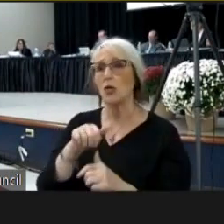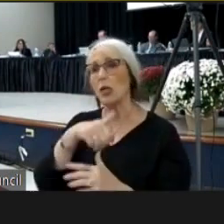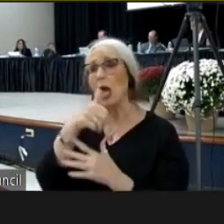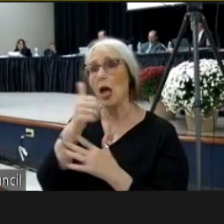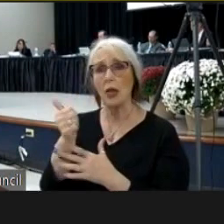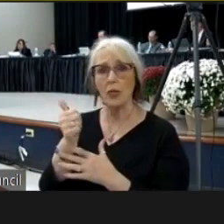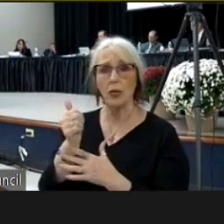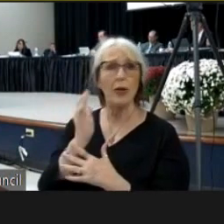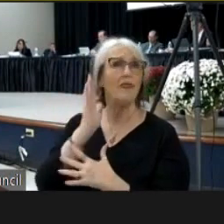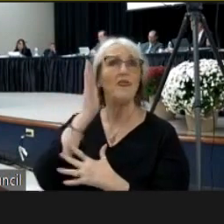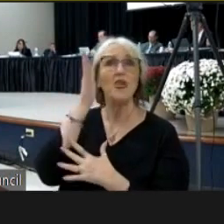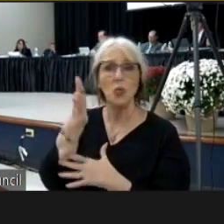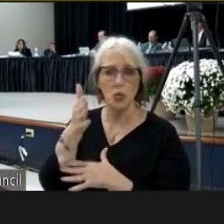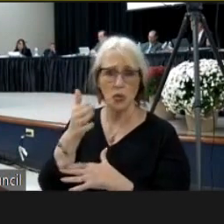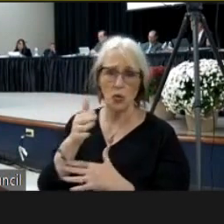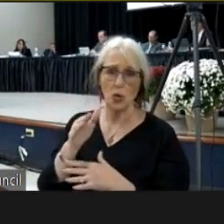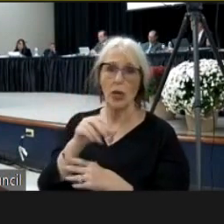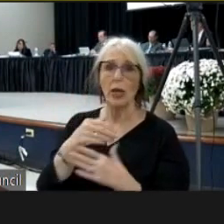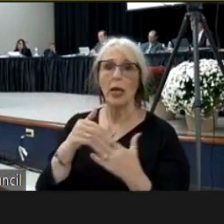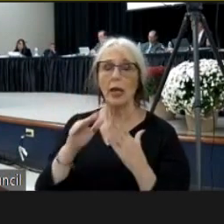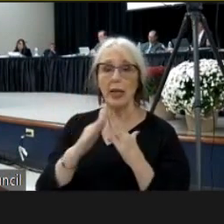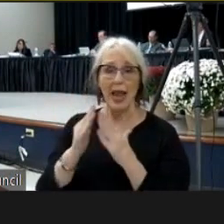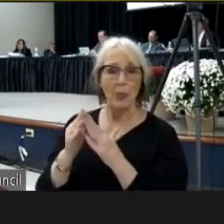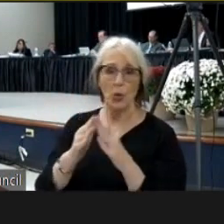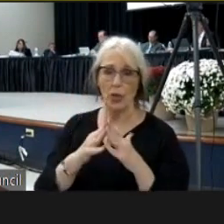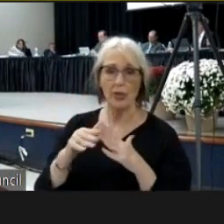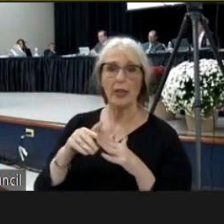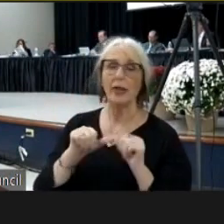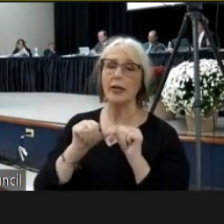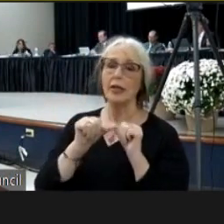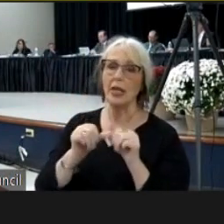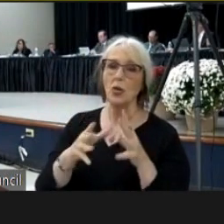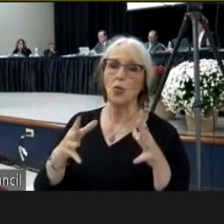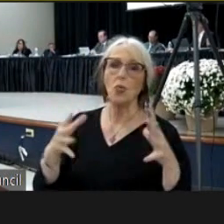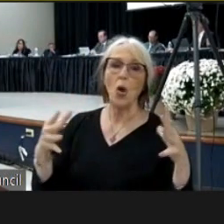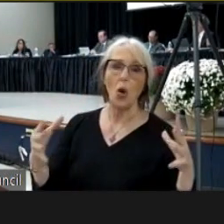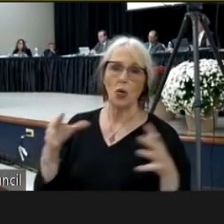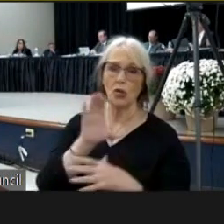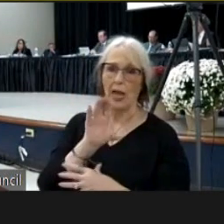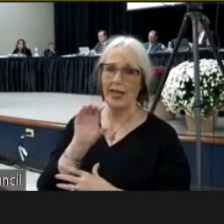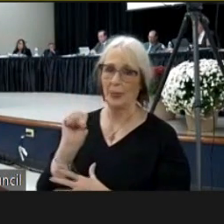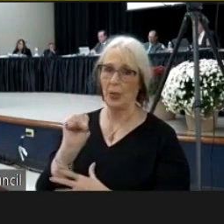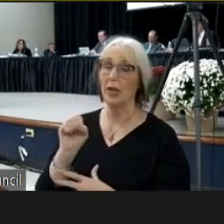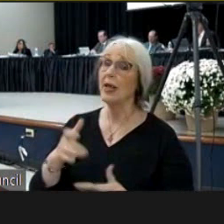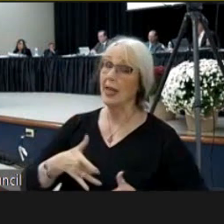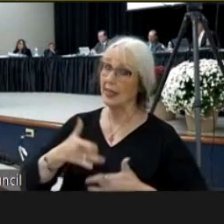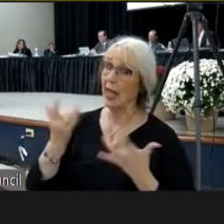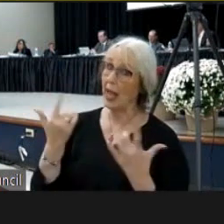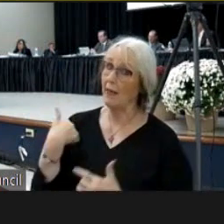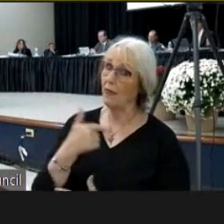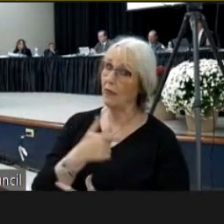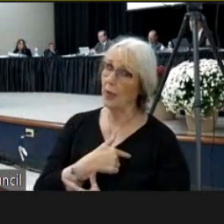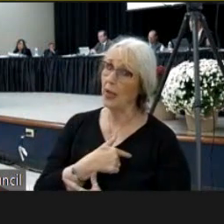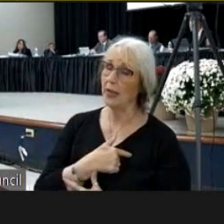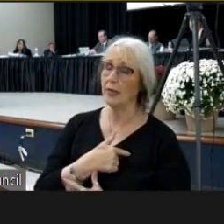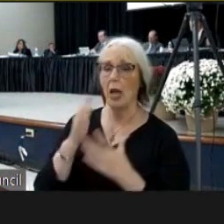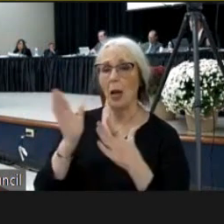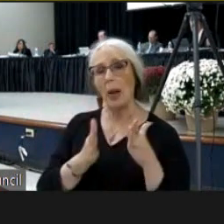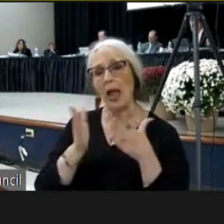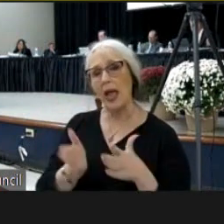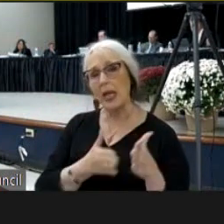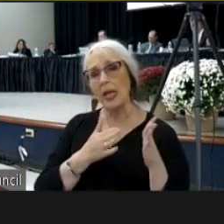and future neighborhoods that will continue to grow in China Spring. So that's pretty exciting for us from a planning standpoint and visioning